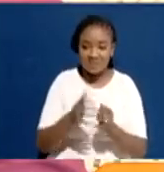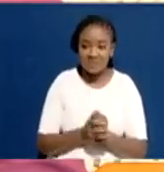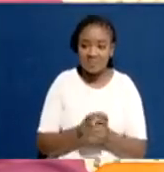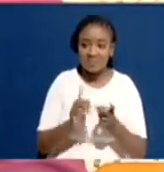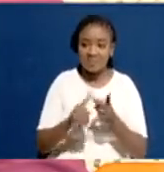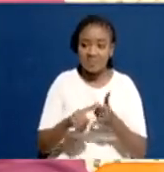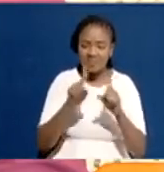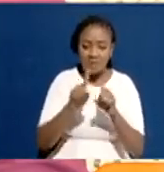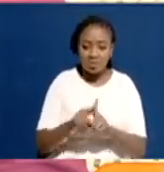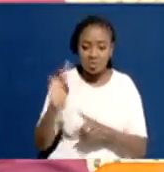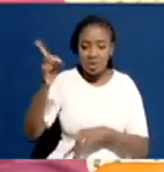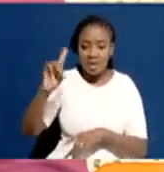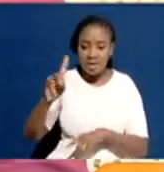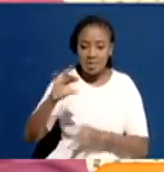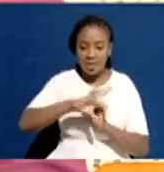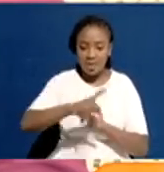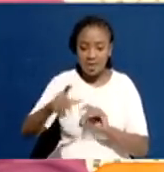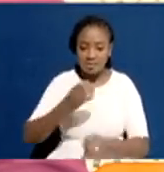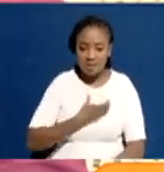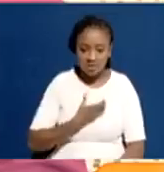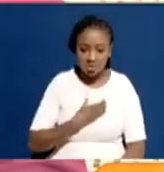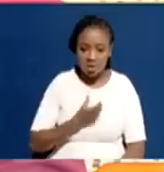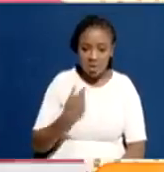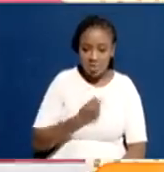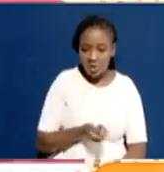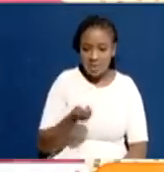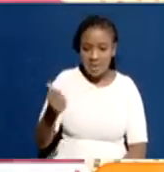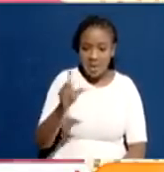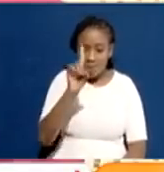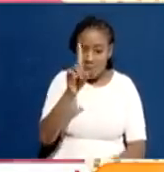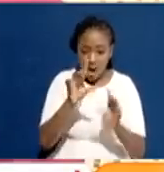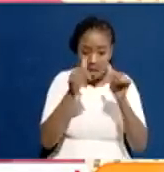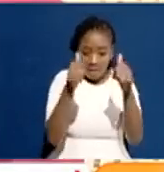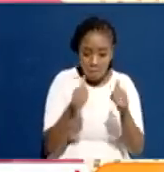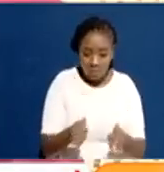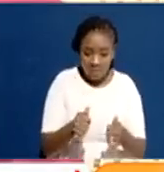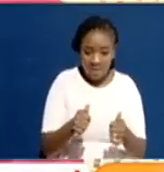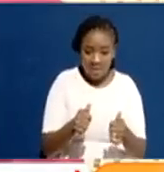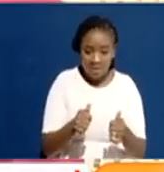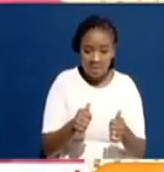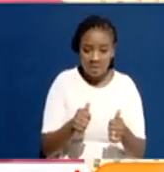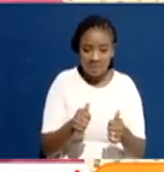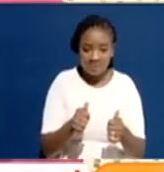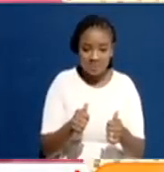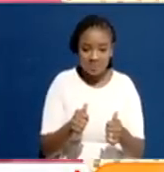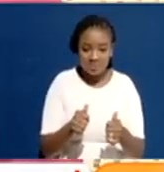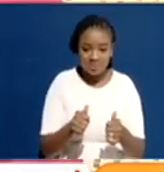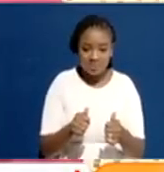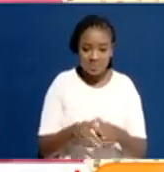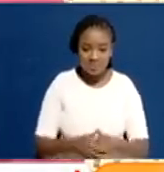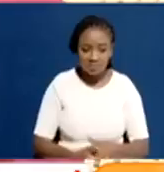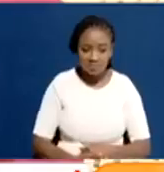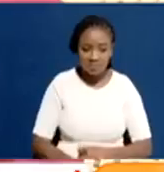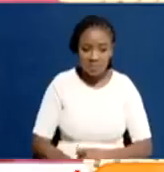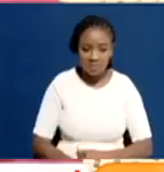County Council as an example. We pay 30 shillings per leaflet or poster for it to be given to you in traffic, for it to be given to you at